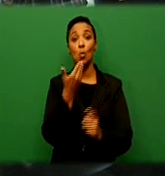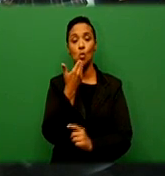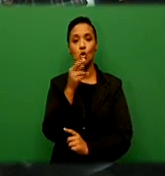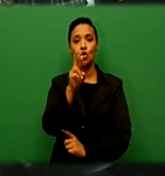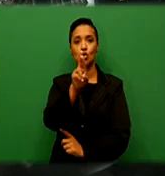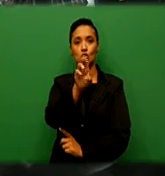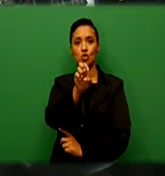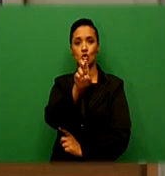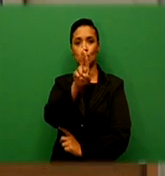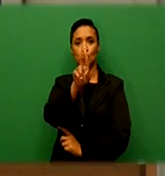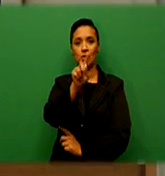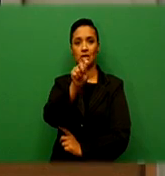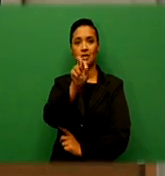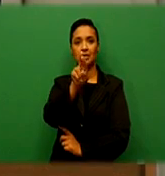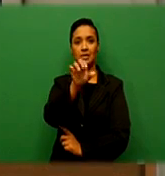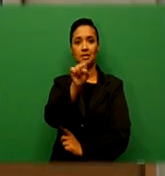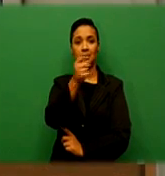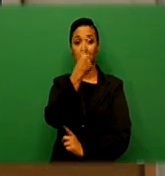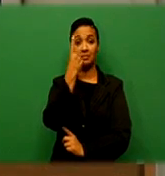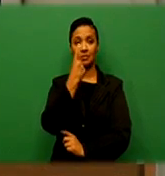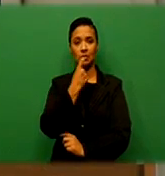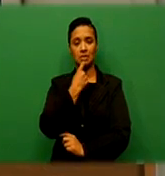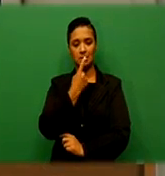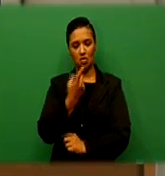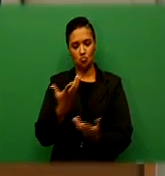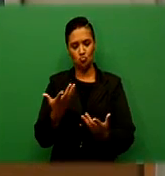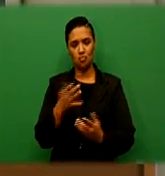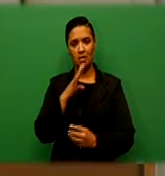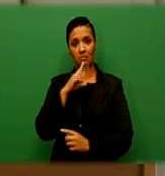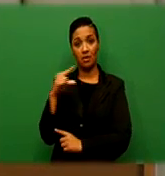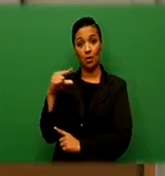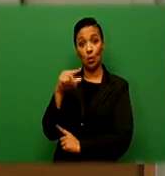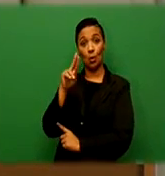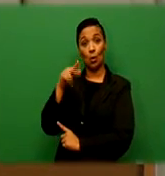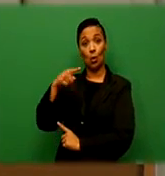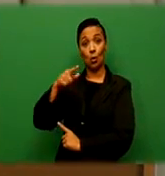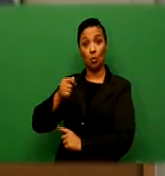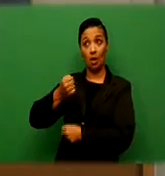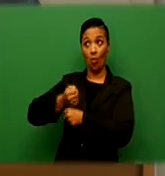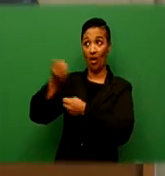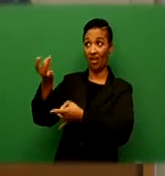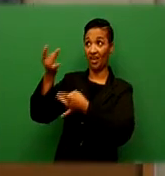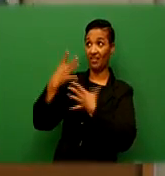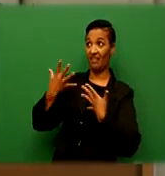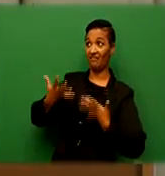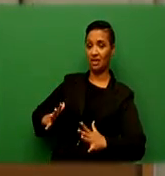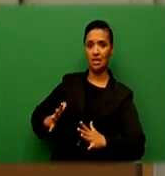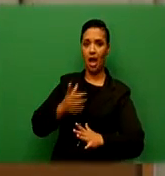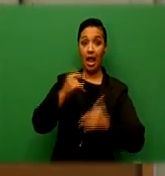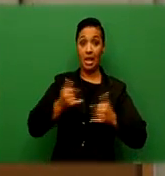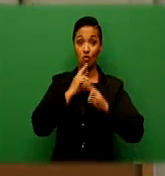If you've been given any government jobs off by non-governmental people, we will deal with that at the end. Sapo,